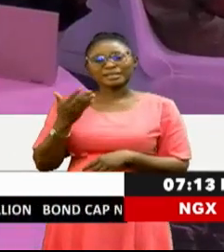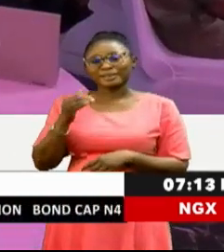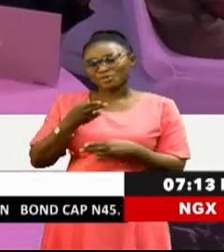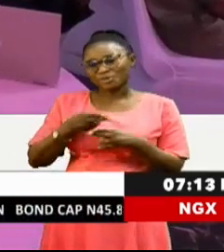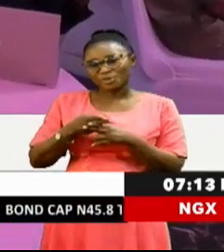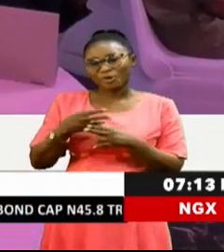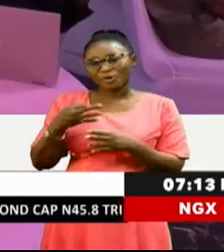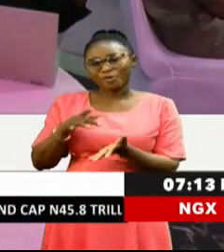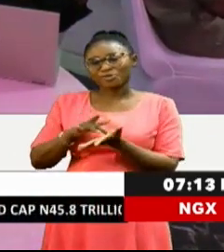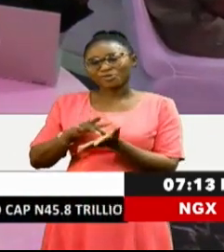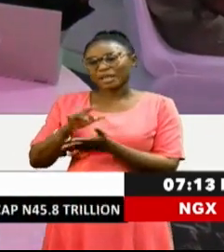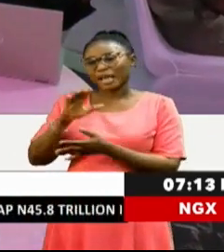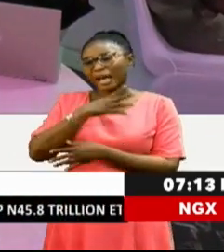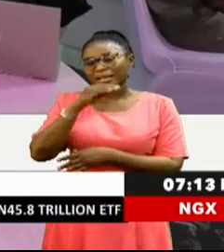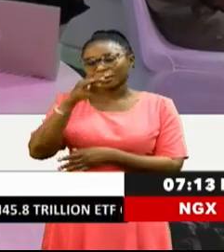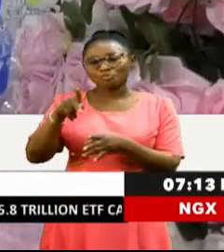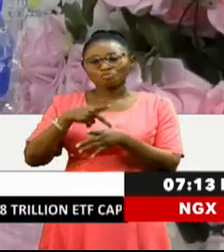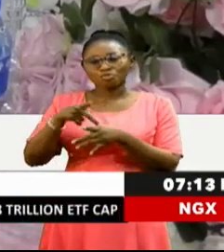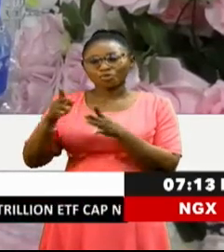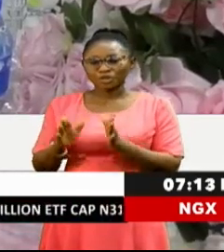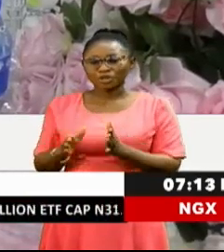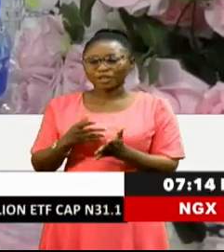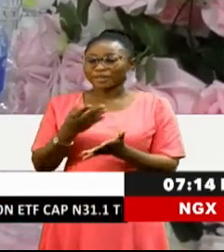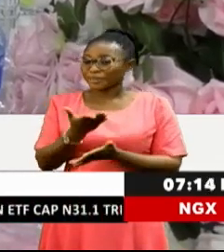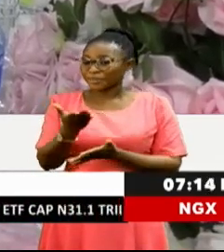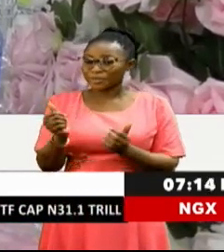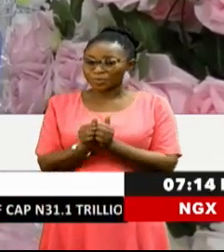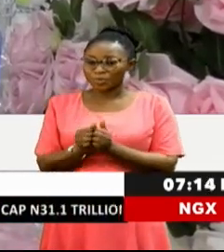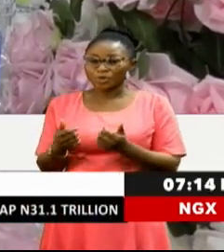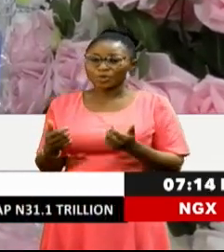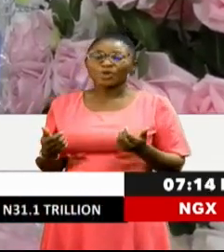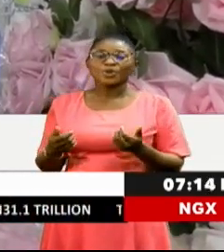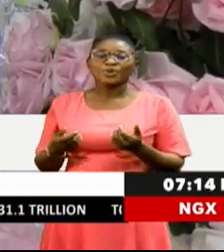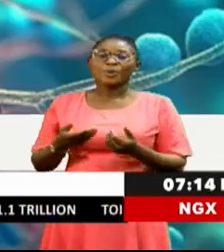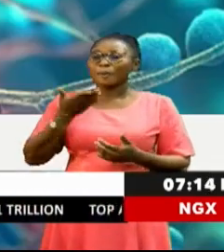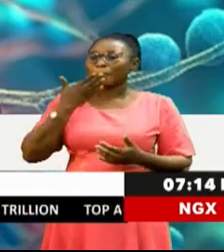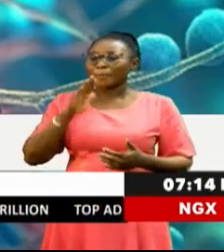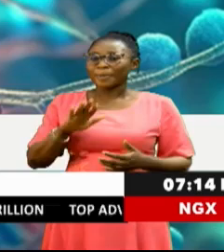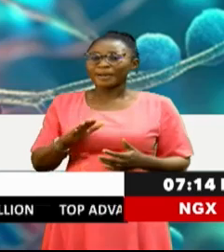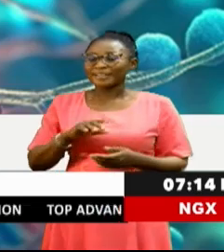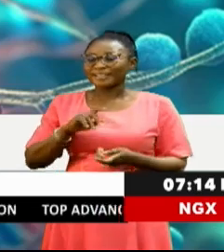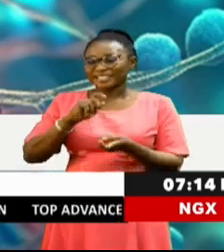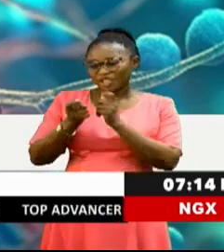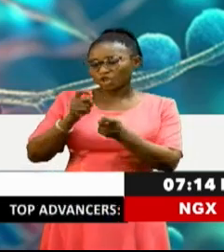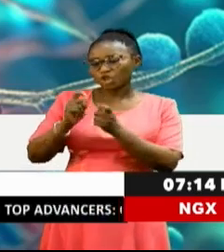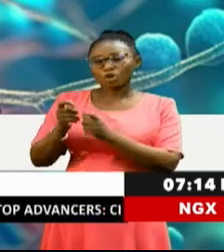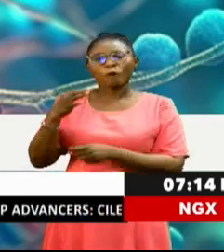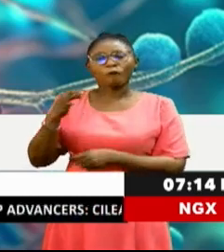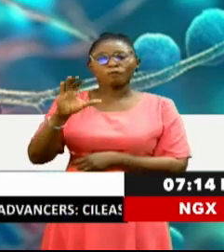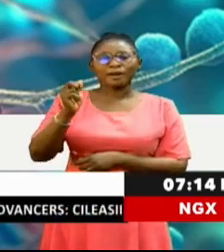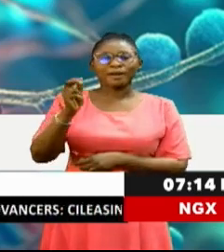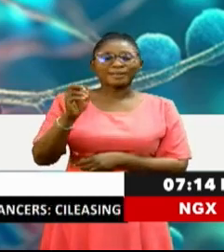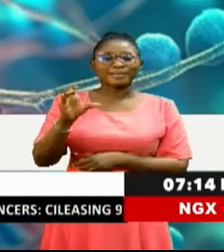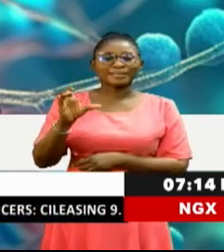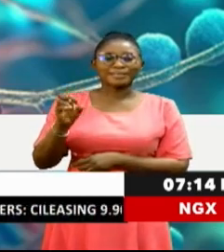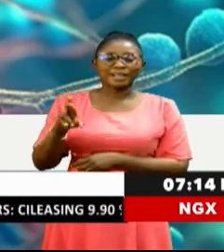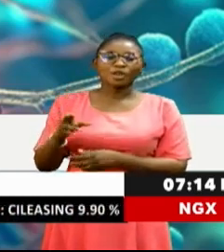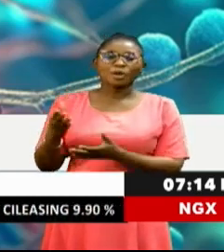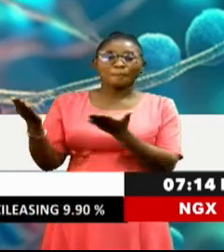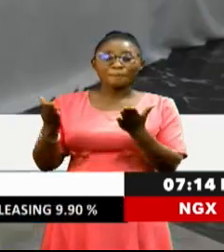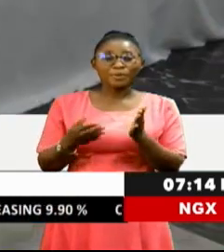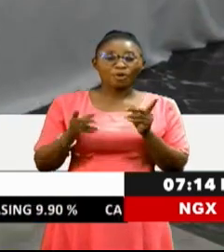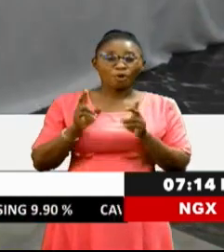trained professionals. This, combined with the deadly and ever-mutating nature of cancer, underscores the urgent need